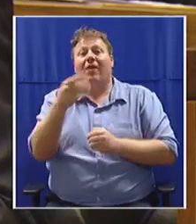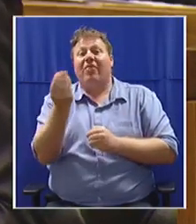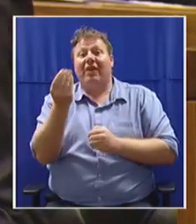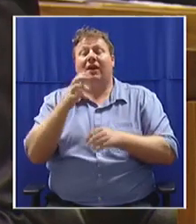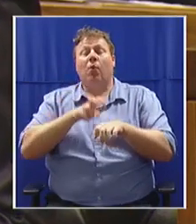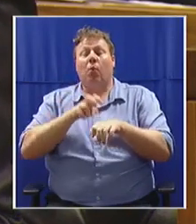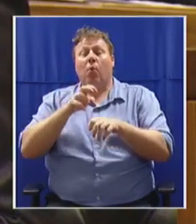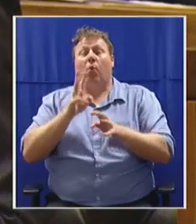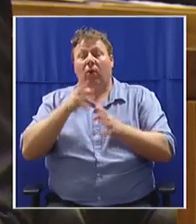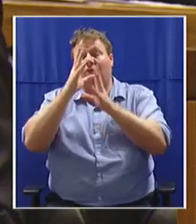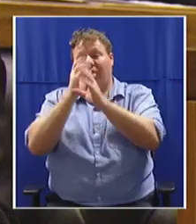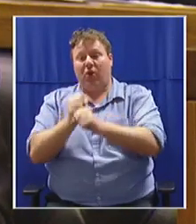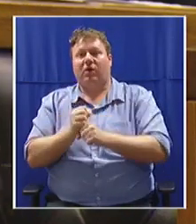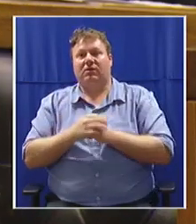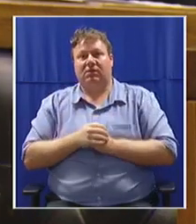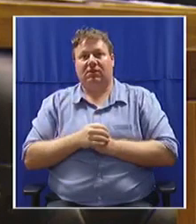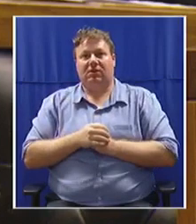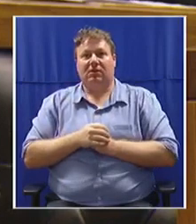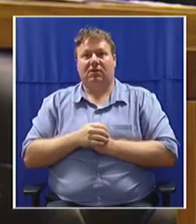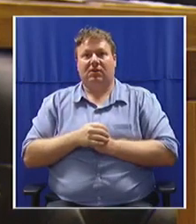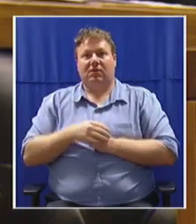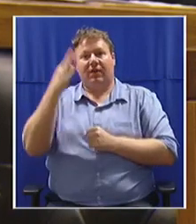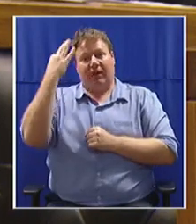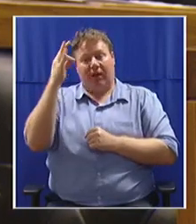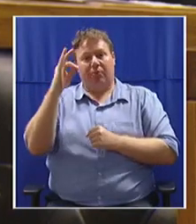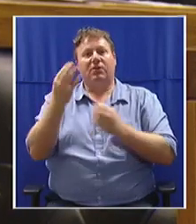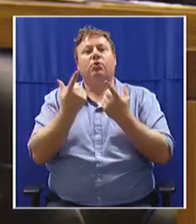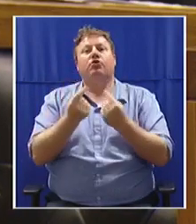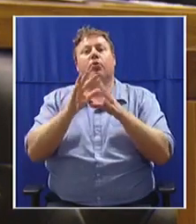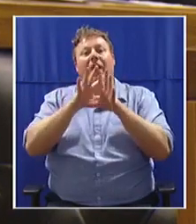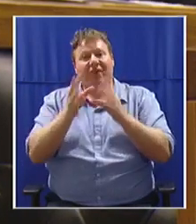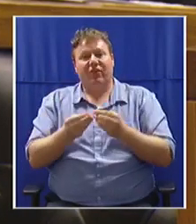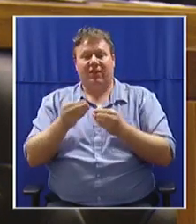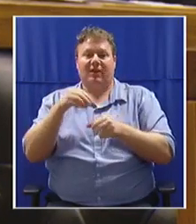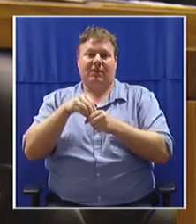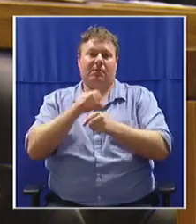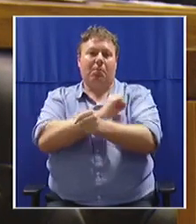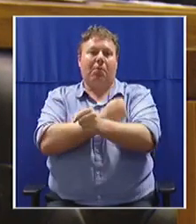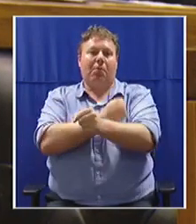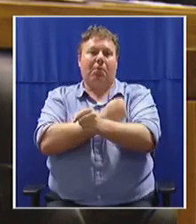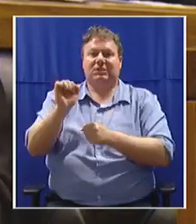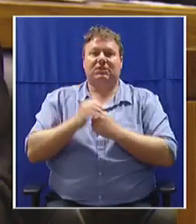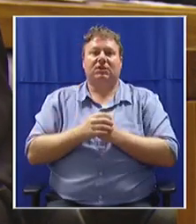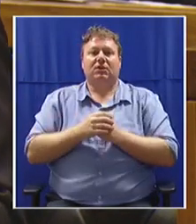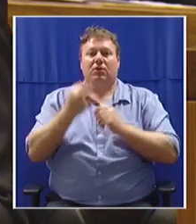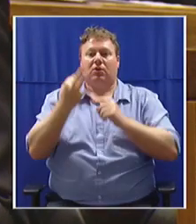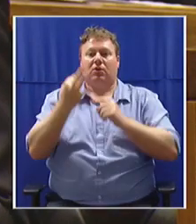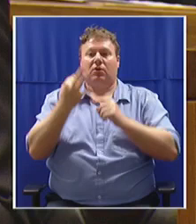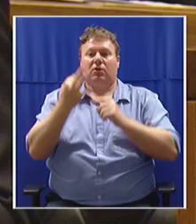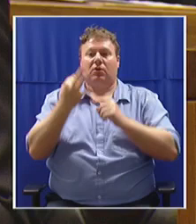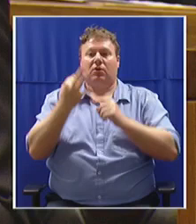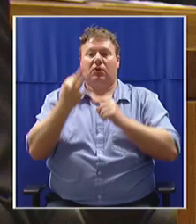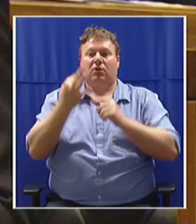that government must do everything in its power, the 3 spheres of government. Once